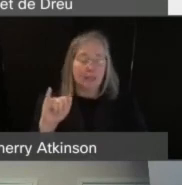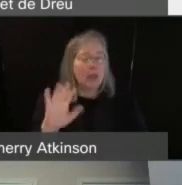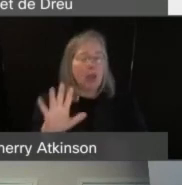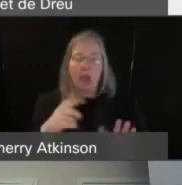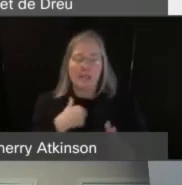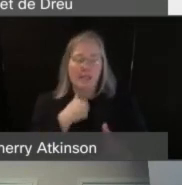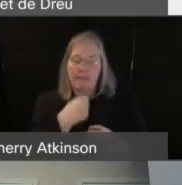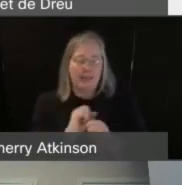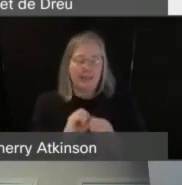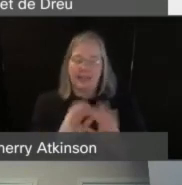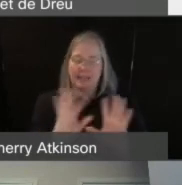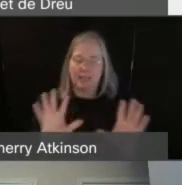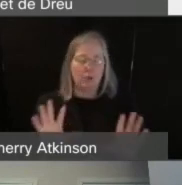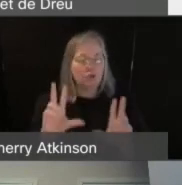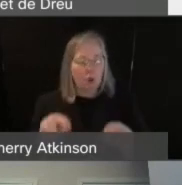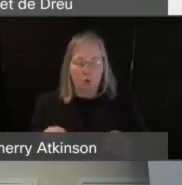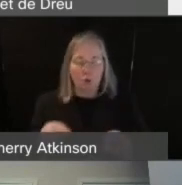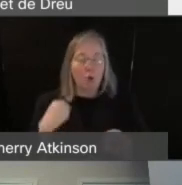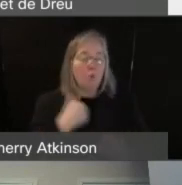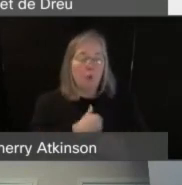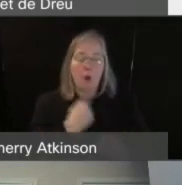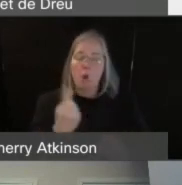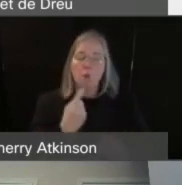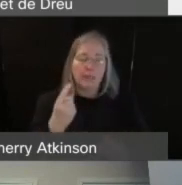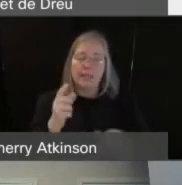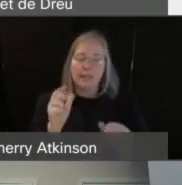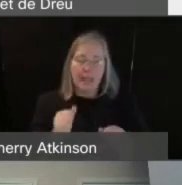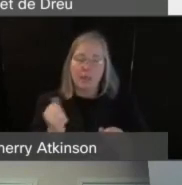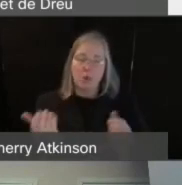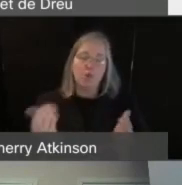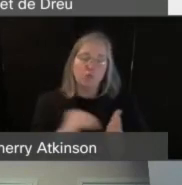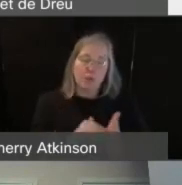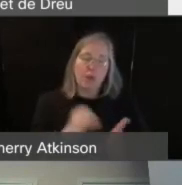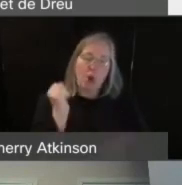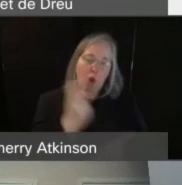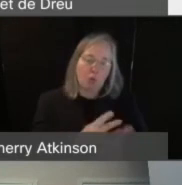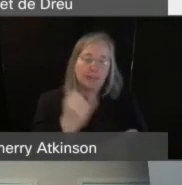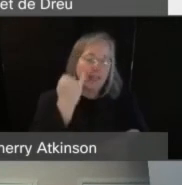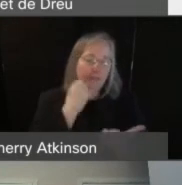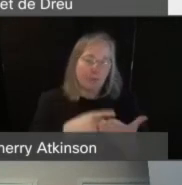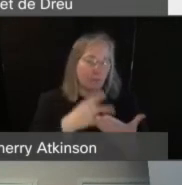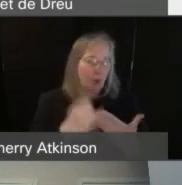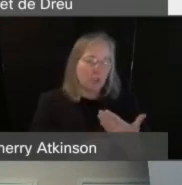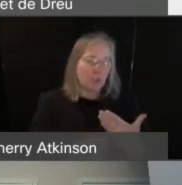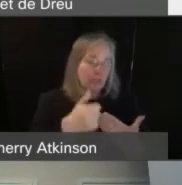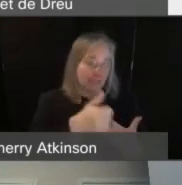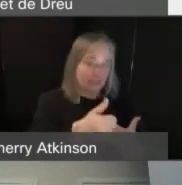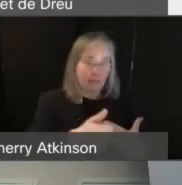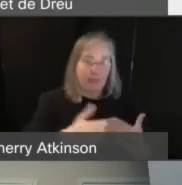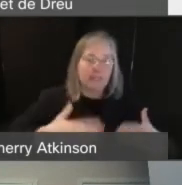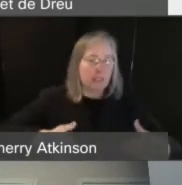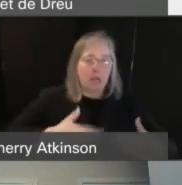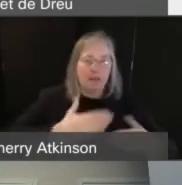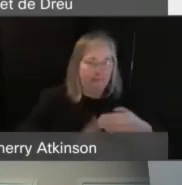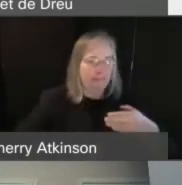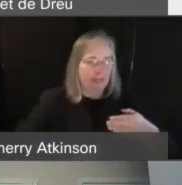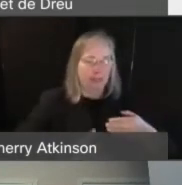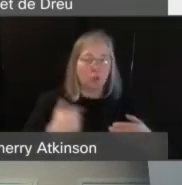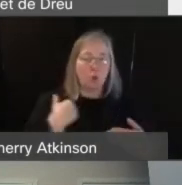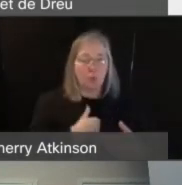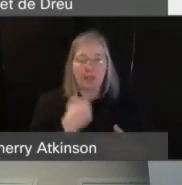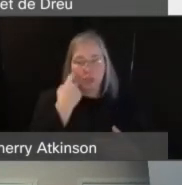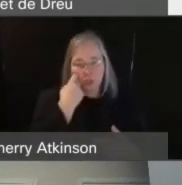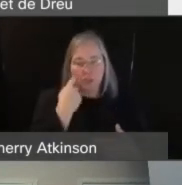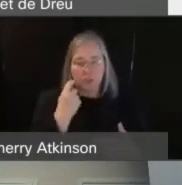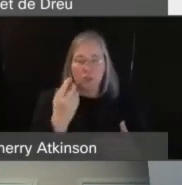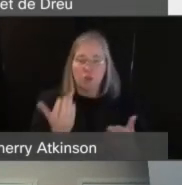only can reauthorize if the project is not complete. And so we just reauthorize to